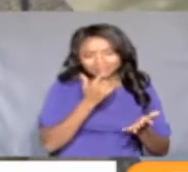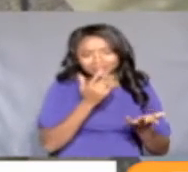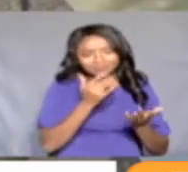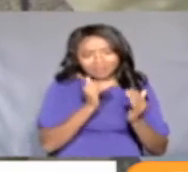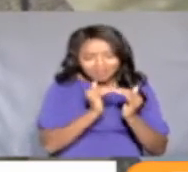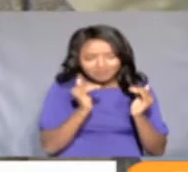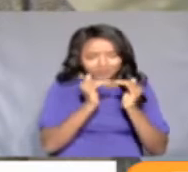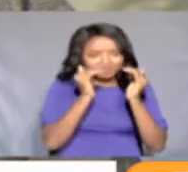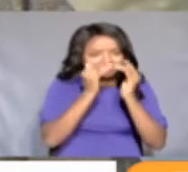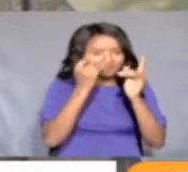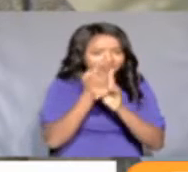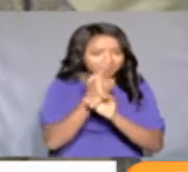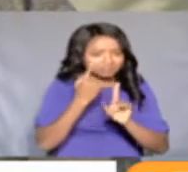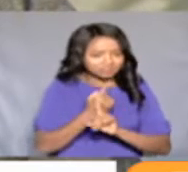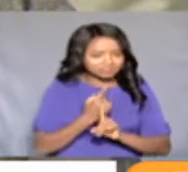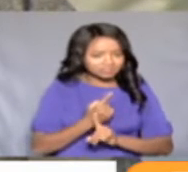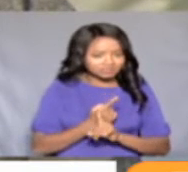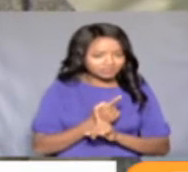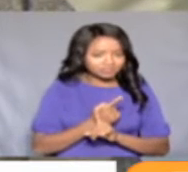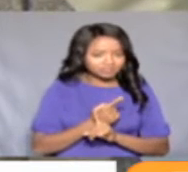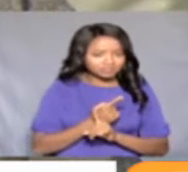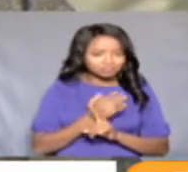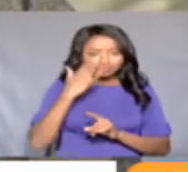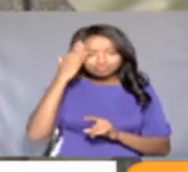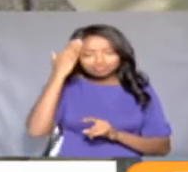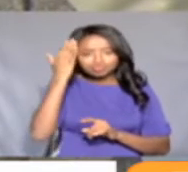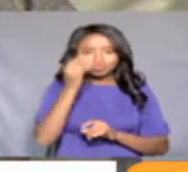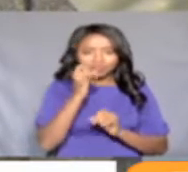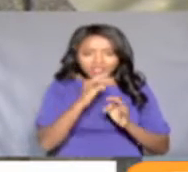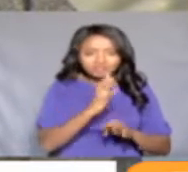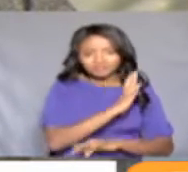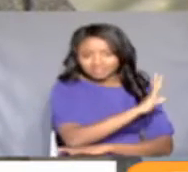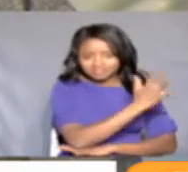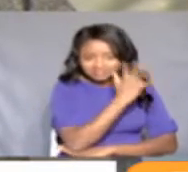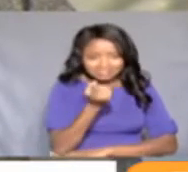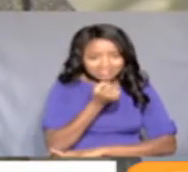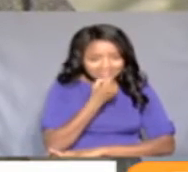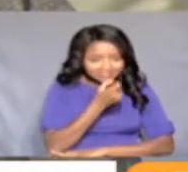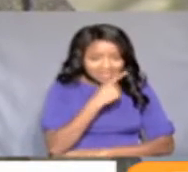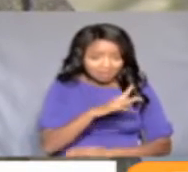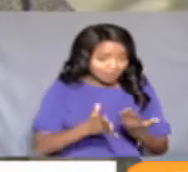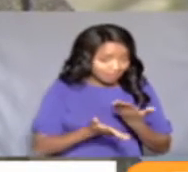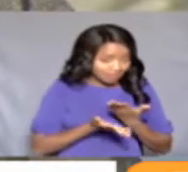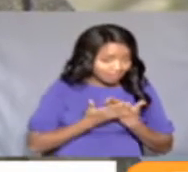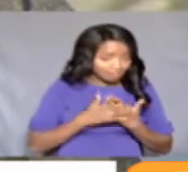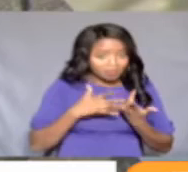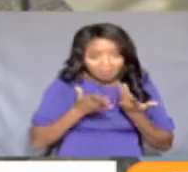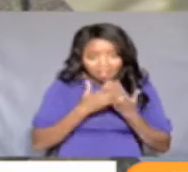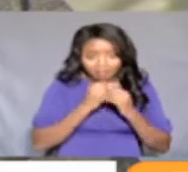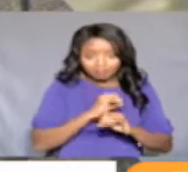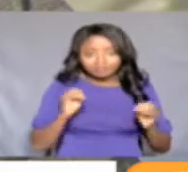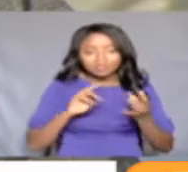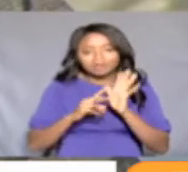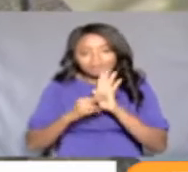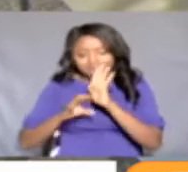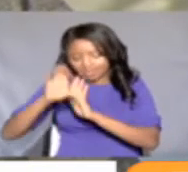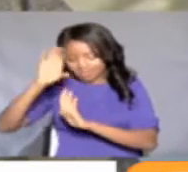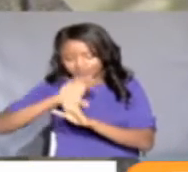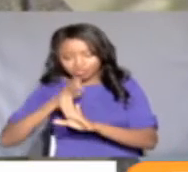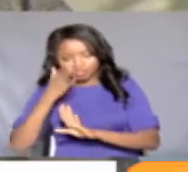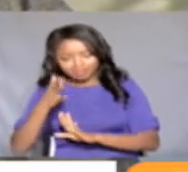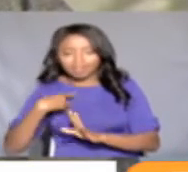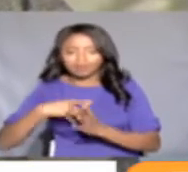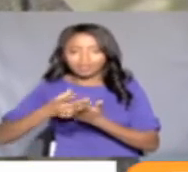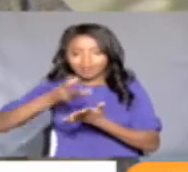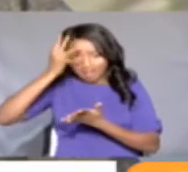stage of knowing about medicinal plants. So we do pharmacognosy, we do